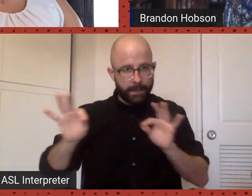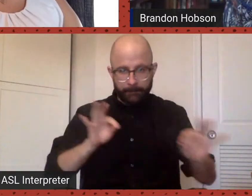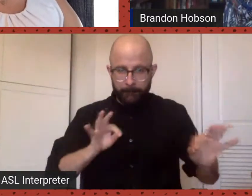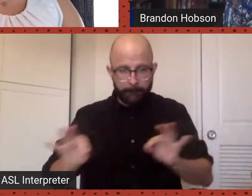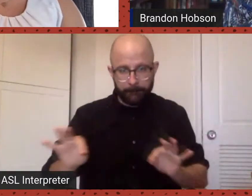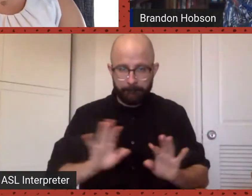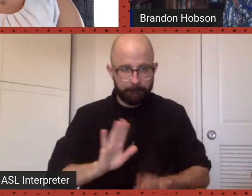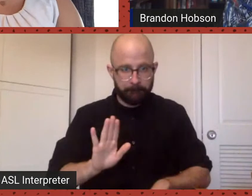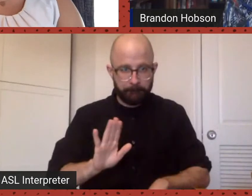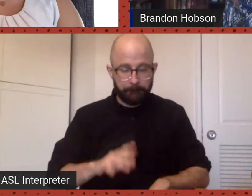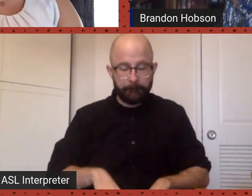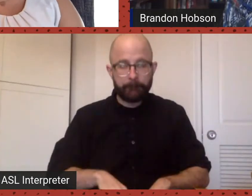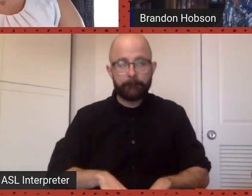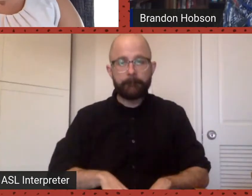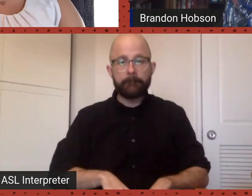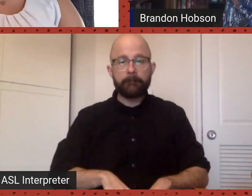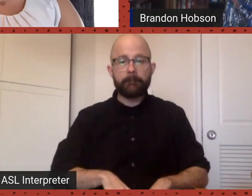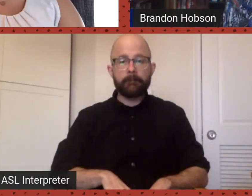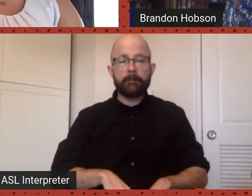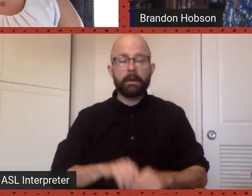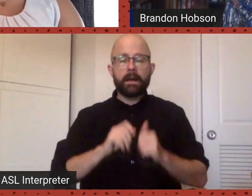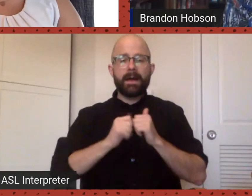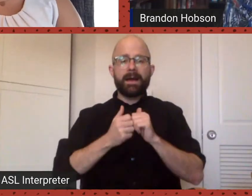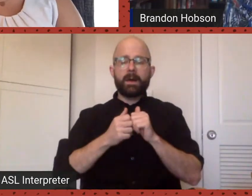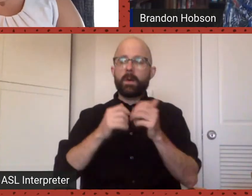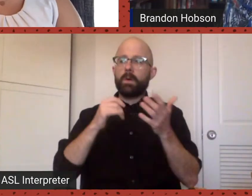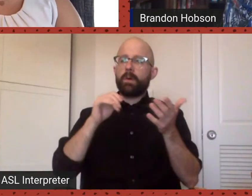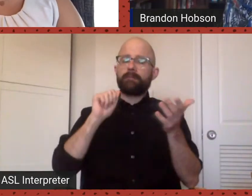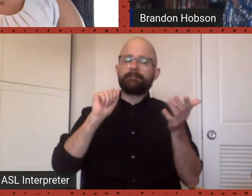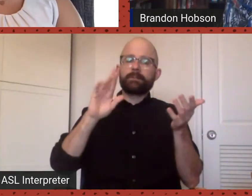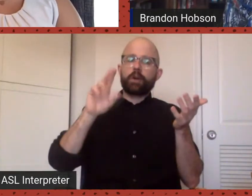art, the way that